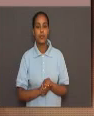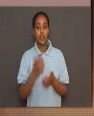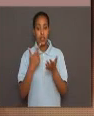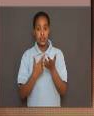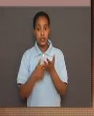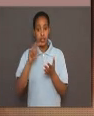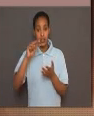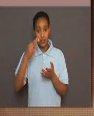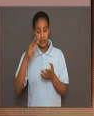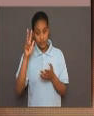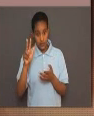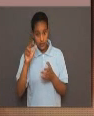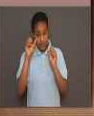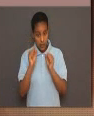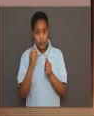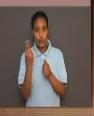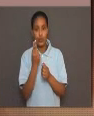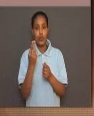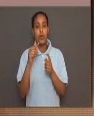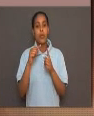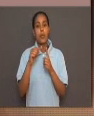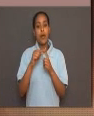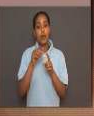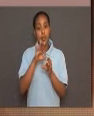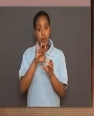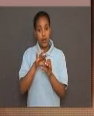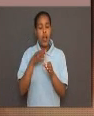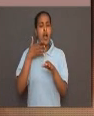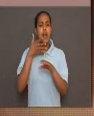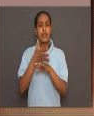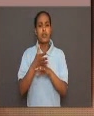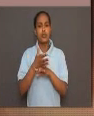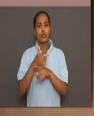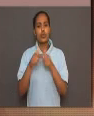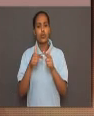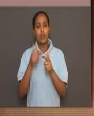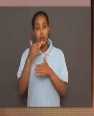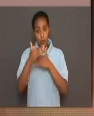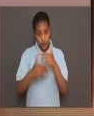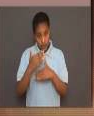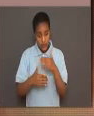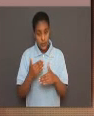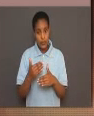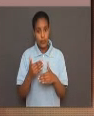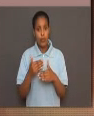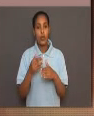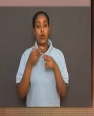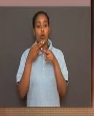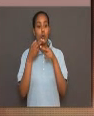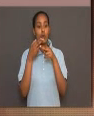This ammonium can be used by plants after it goes through a process